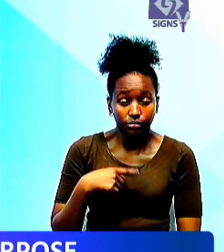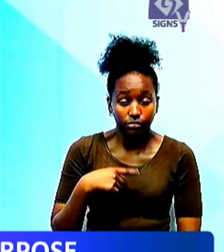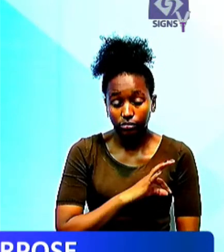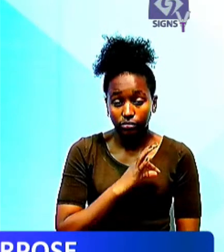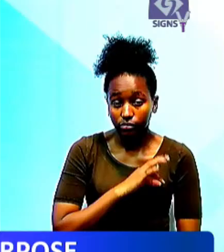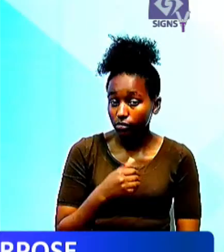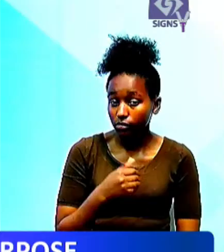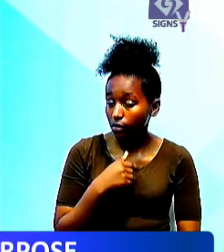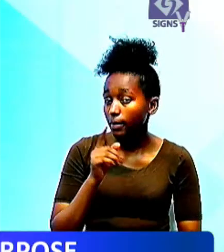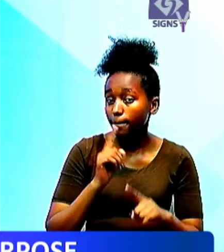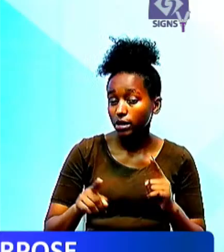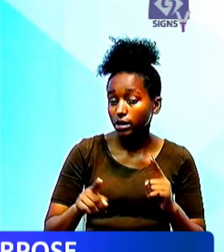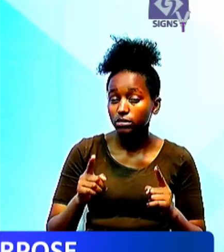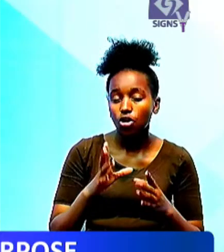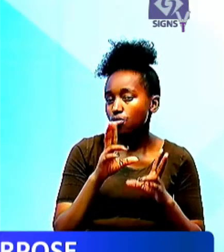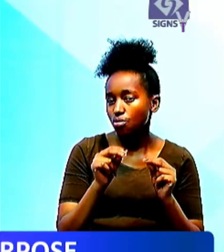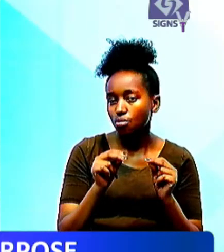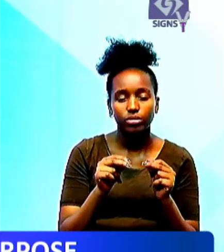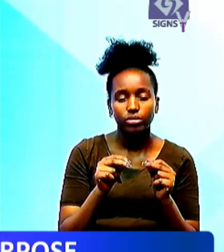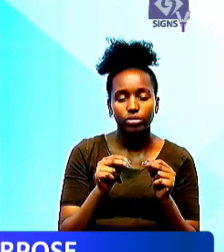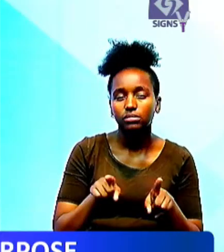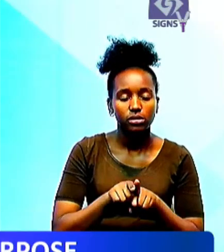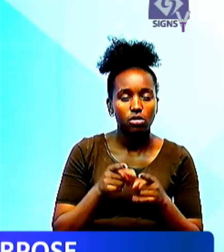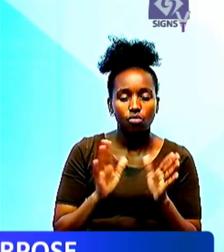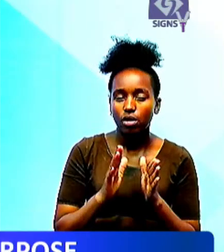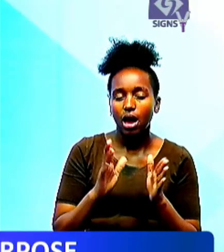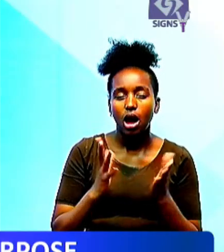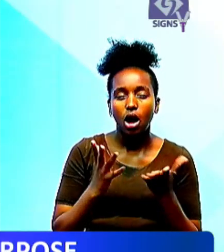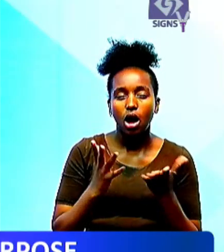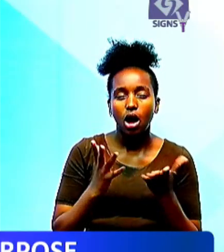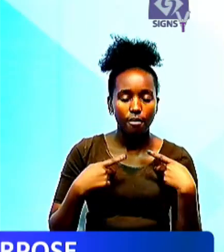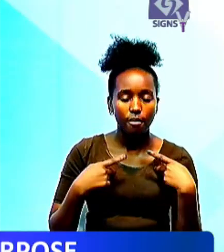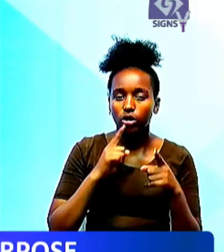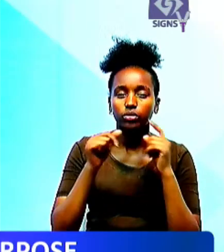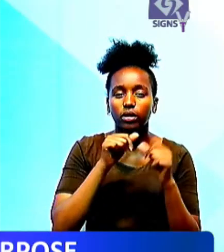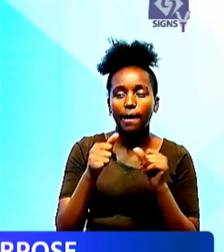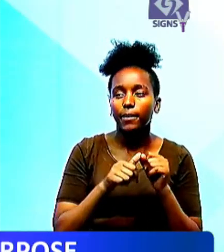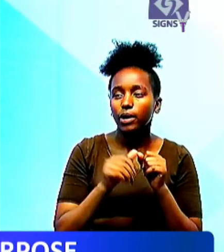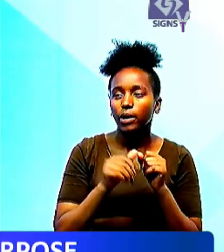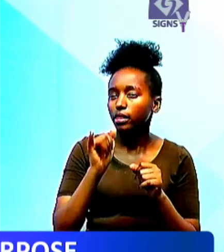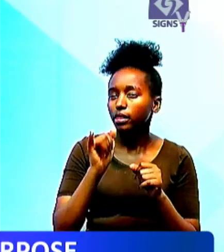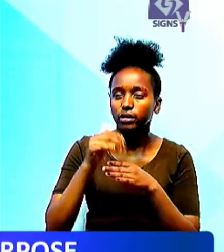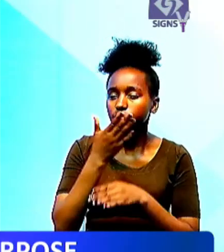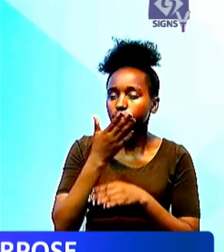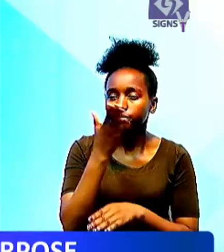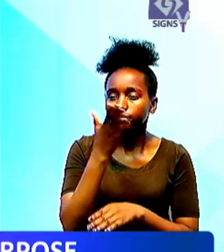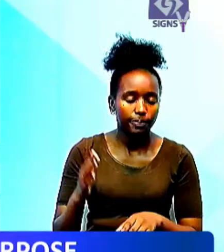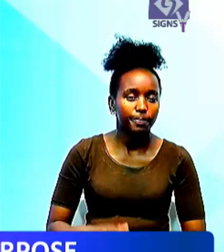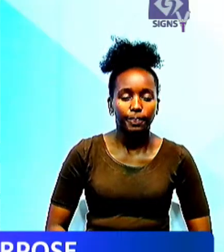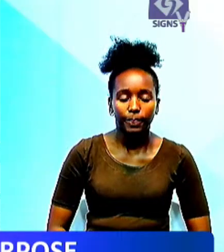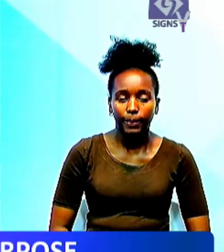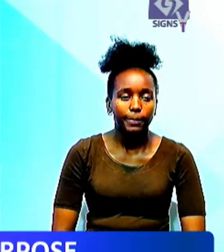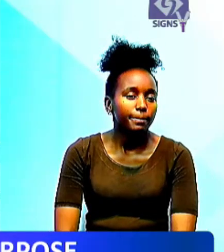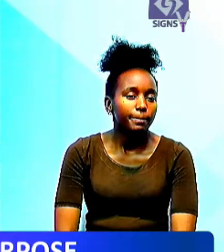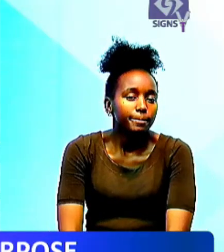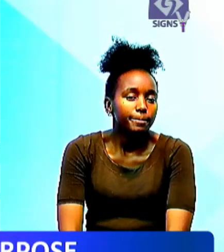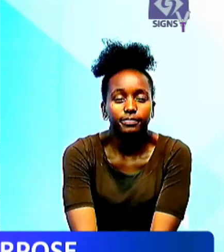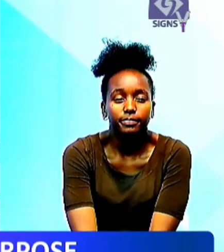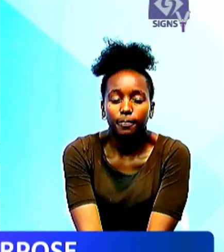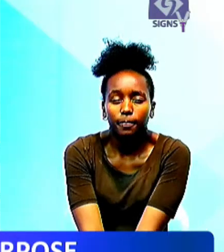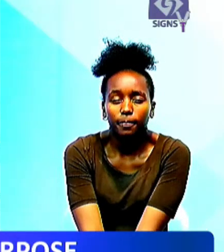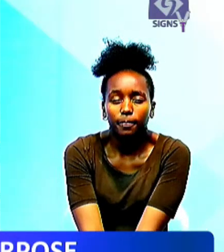of course not the kind of the hype what we are seeing on the internet. So there are those who also say that they